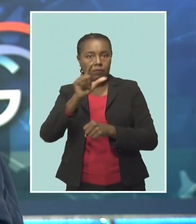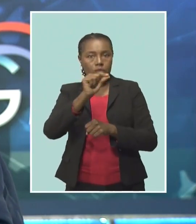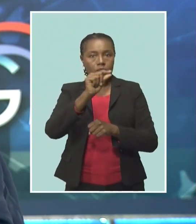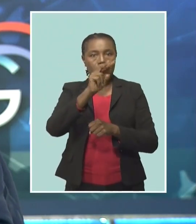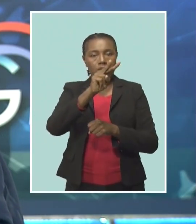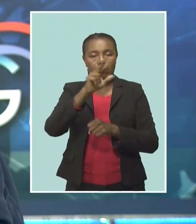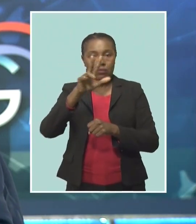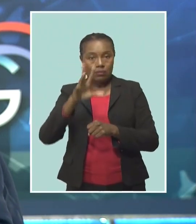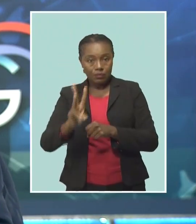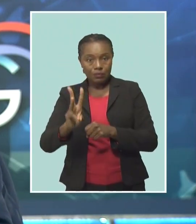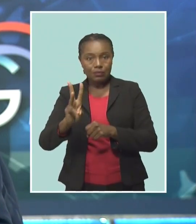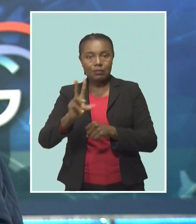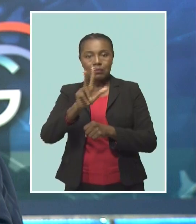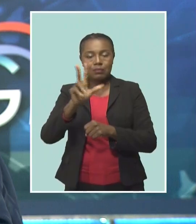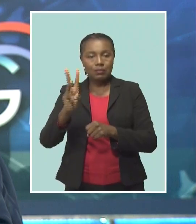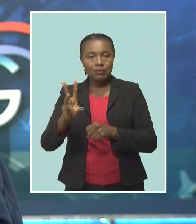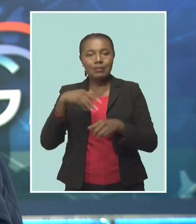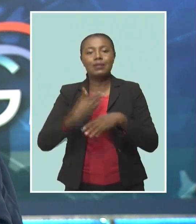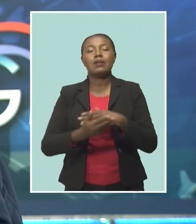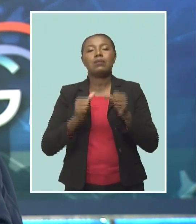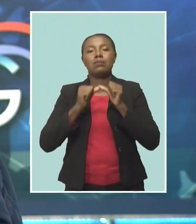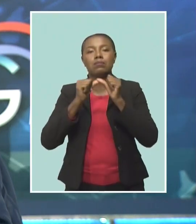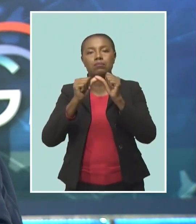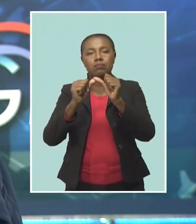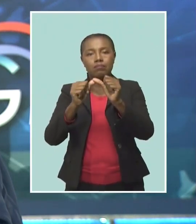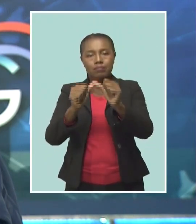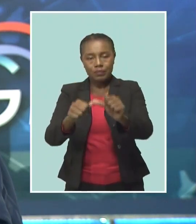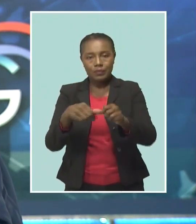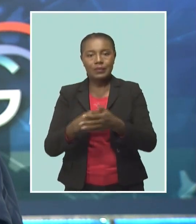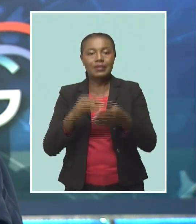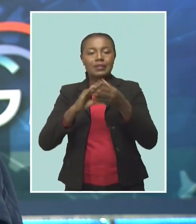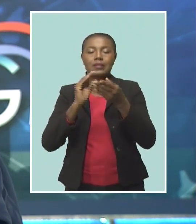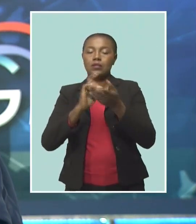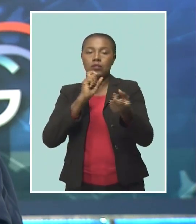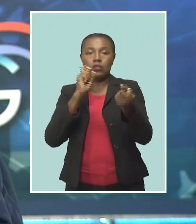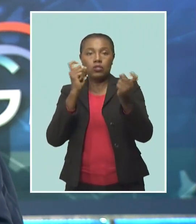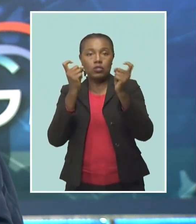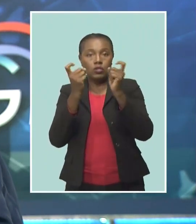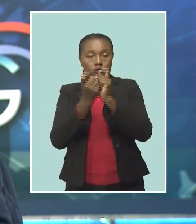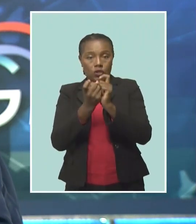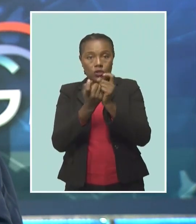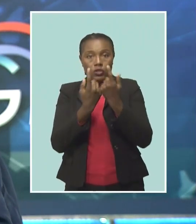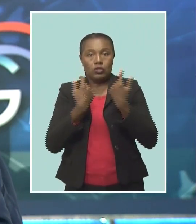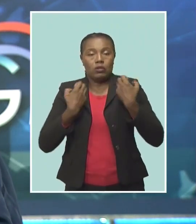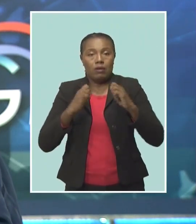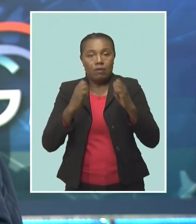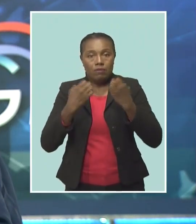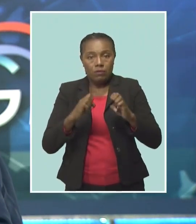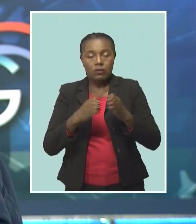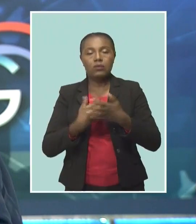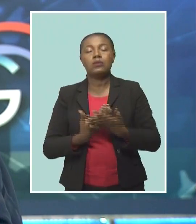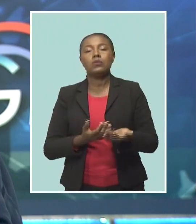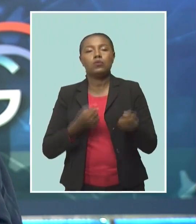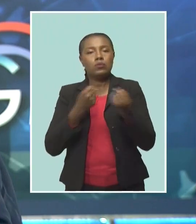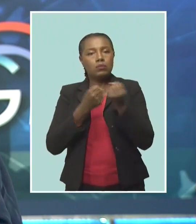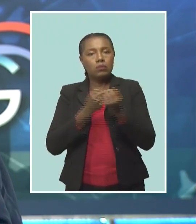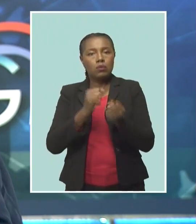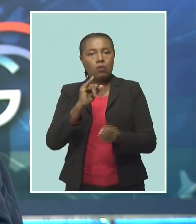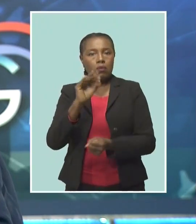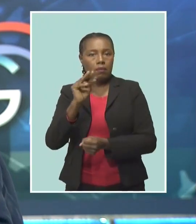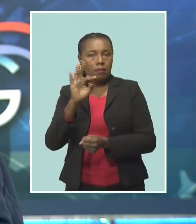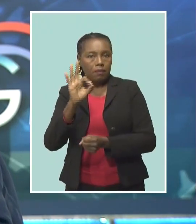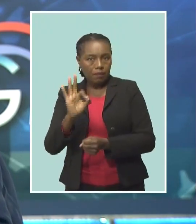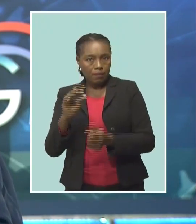2035-2036. The release adds that structural reform efforts continue to advance, supported by IMF technical